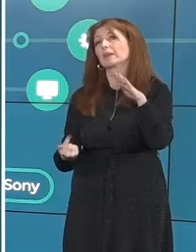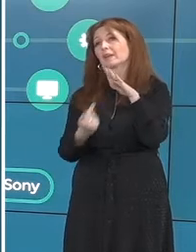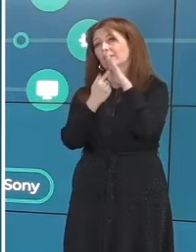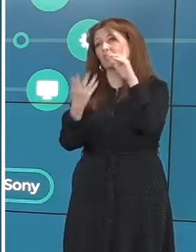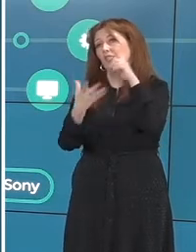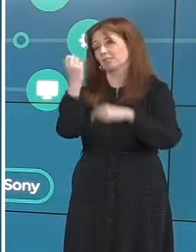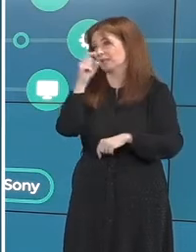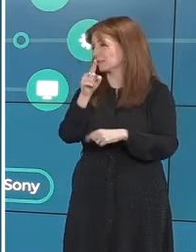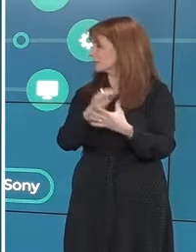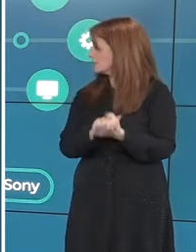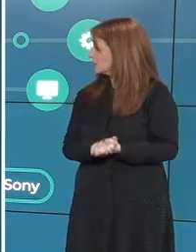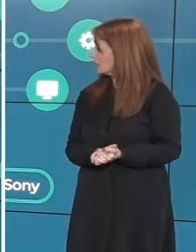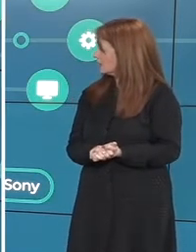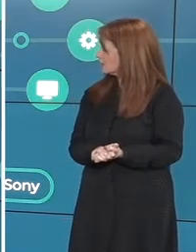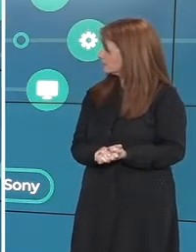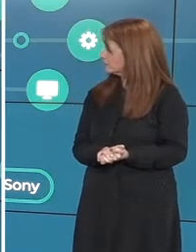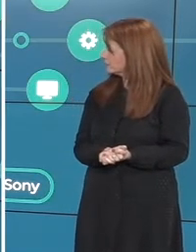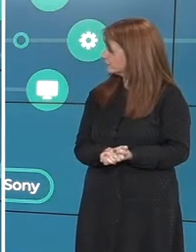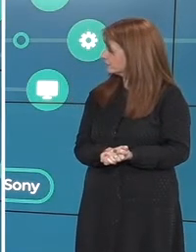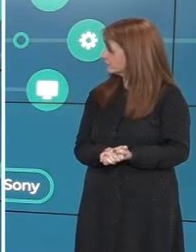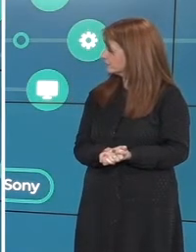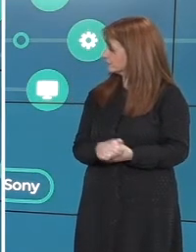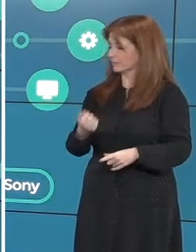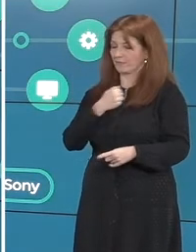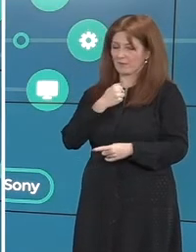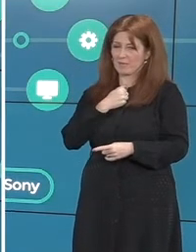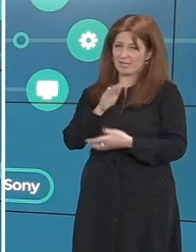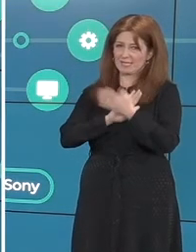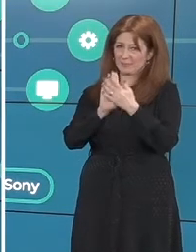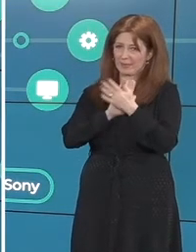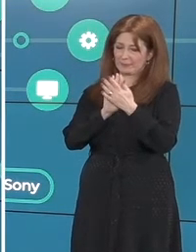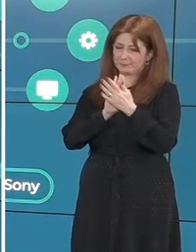success. So. Yeah, no, I think for me it's really around